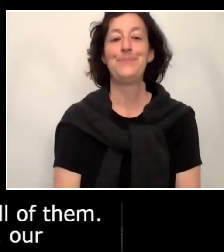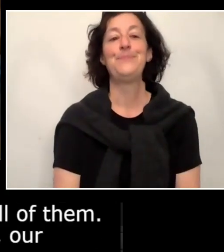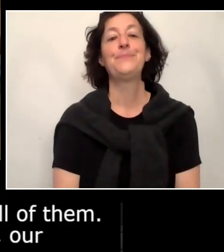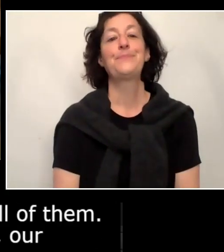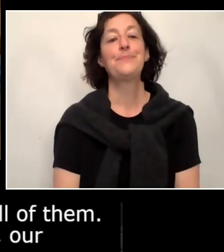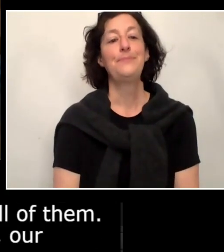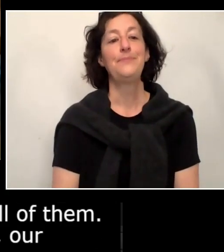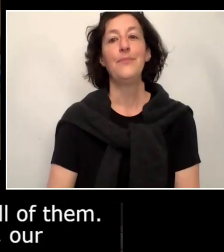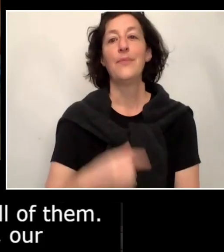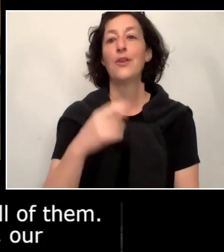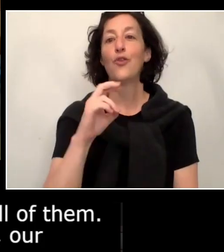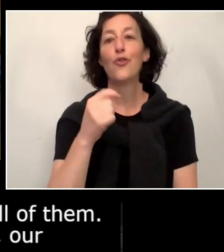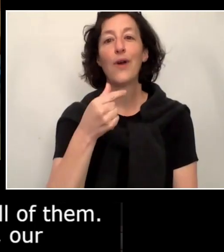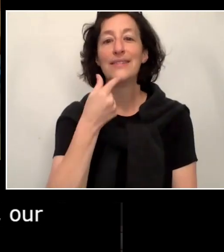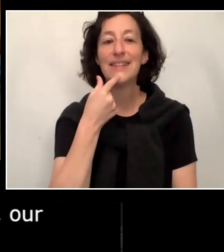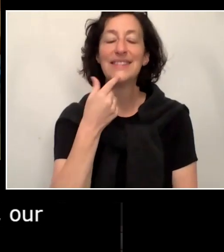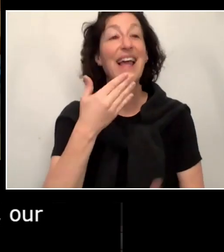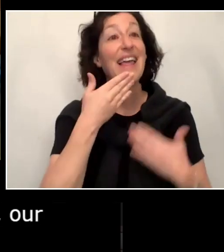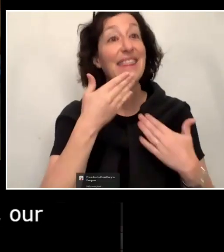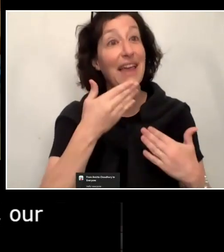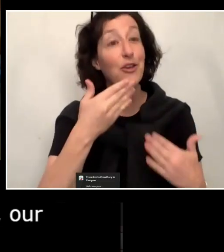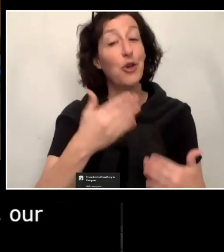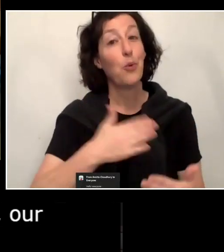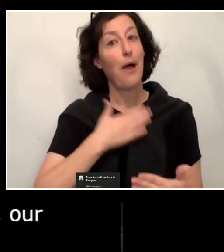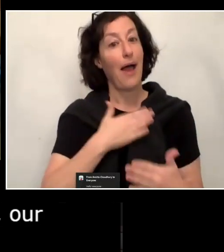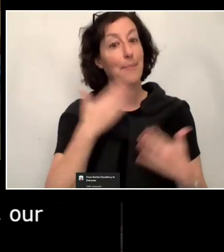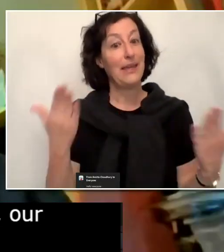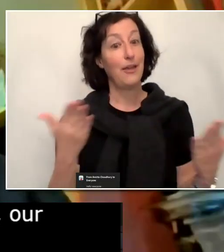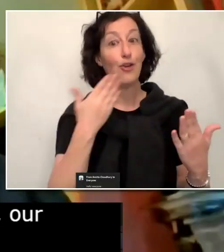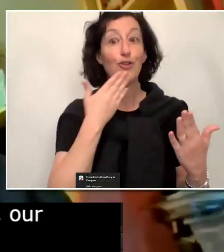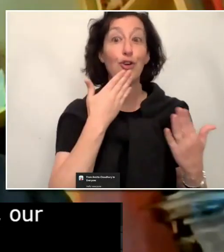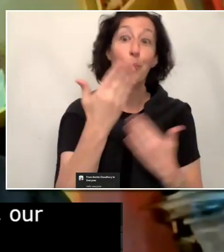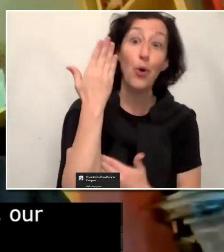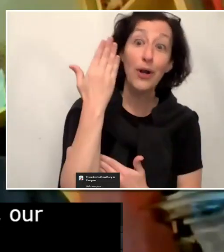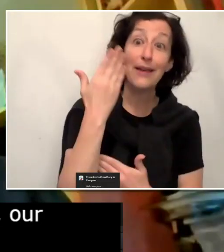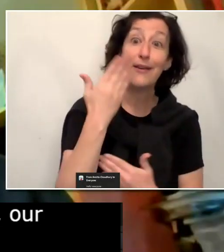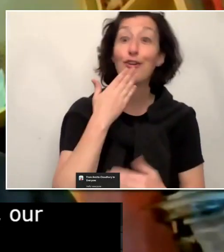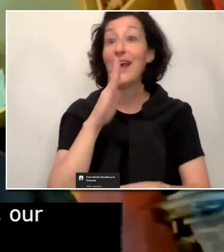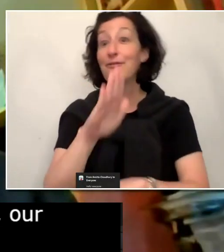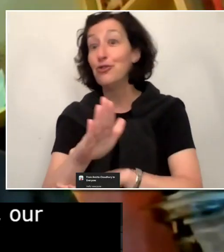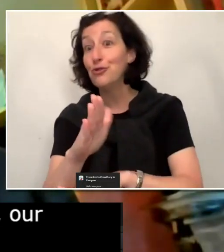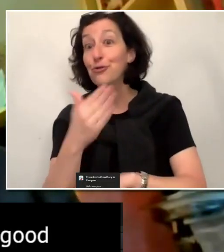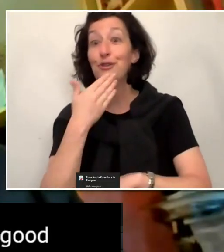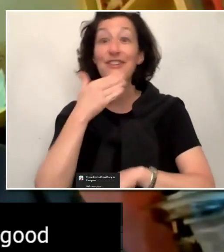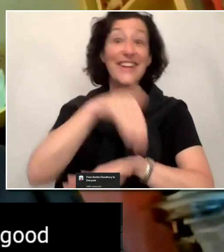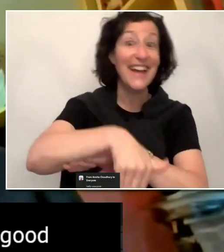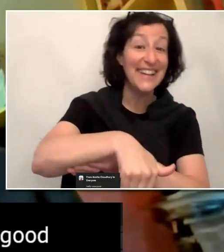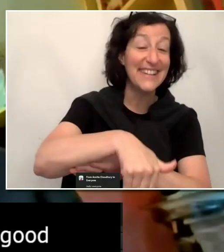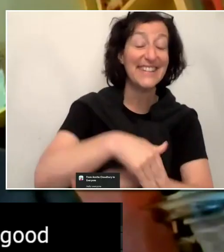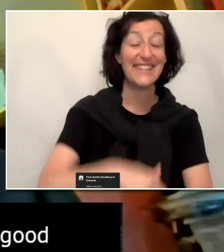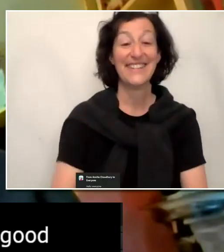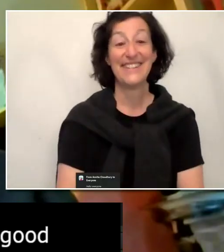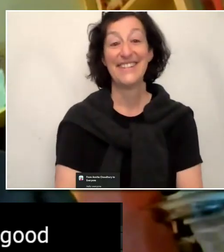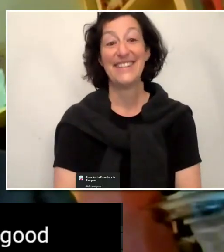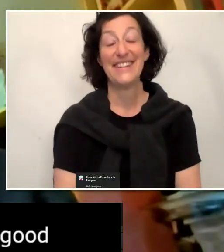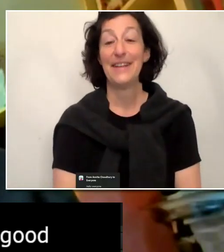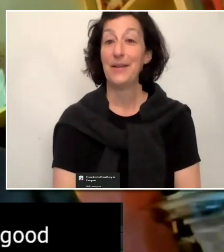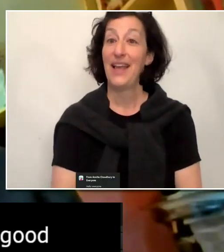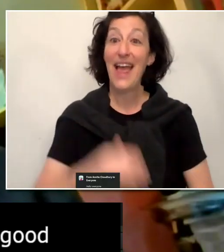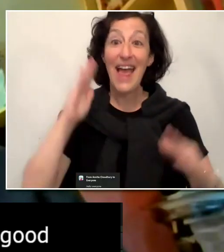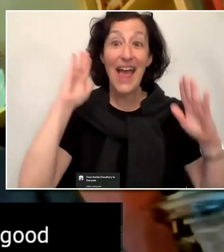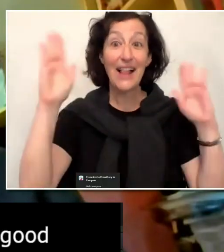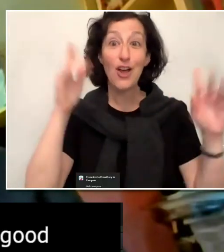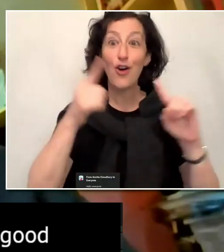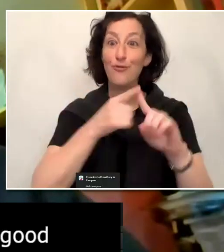Thank you. It's good to be here. Good morning, good afternoon, and good evening. I greet you from